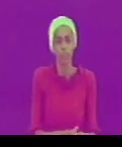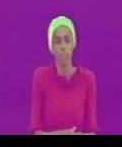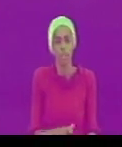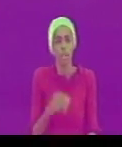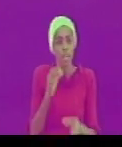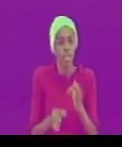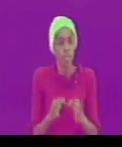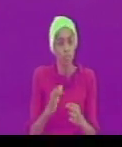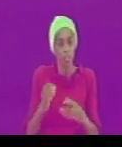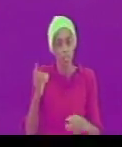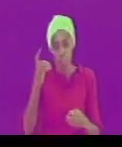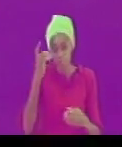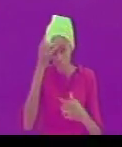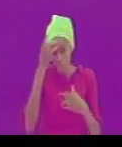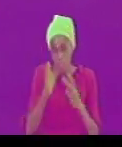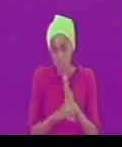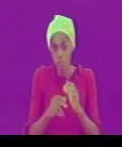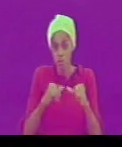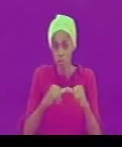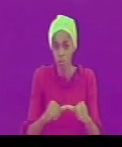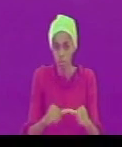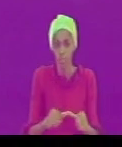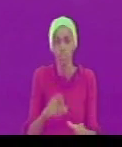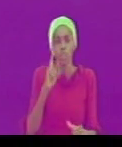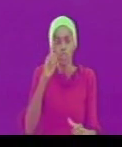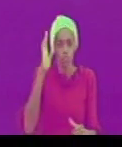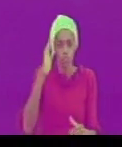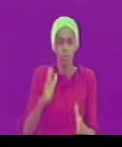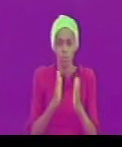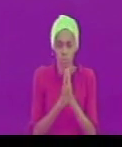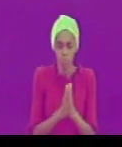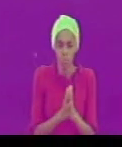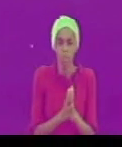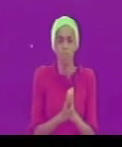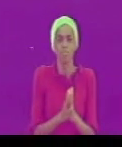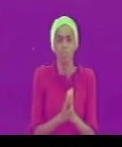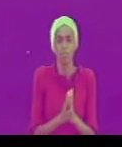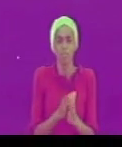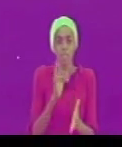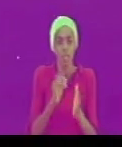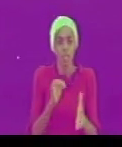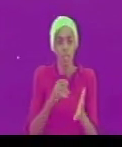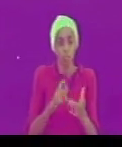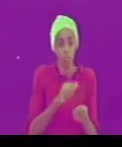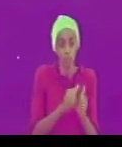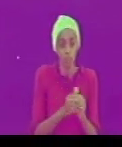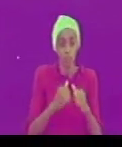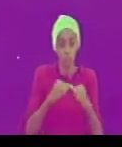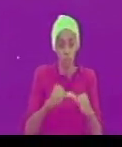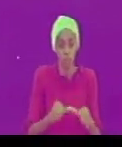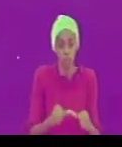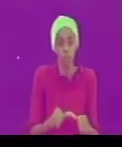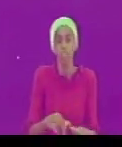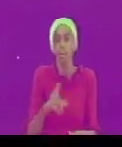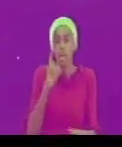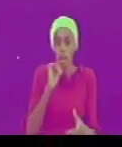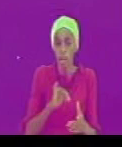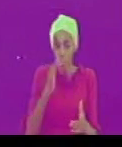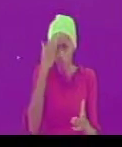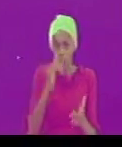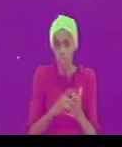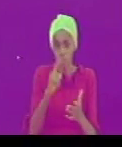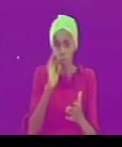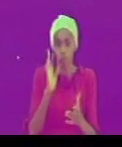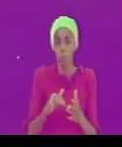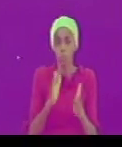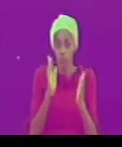pandemic continues, I know somebody did not pray tonight. Therefore, let everybody leave whatever we are doing. Enough is enough. Enough is